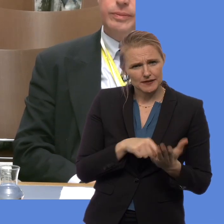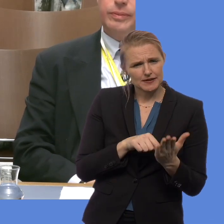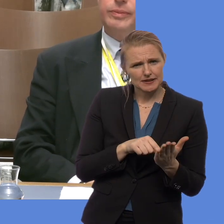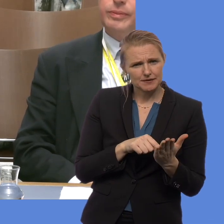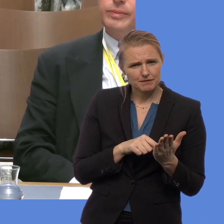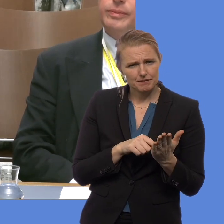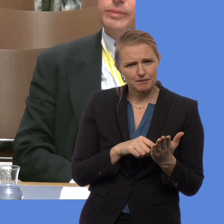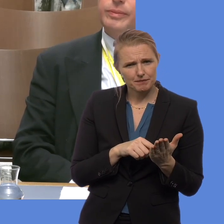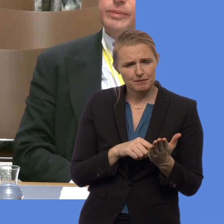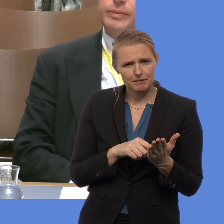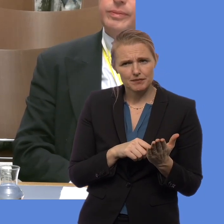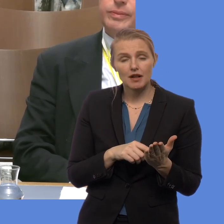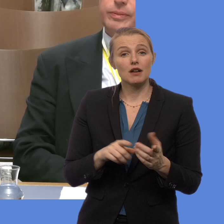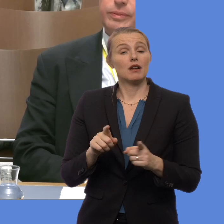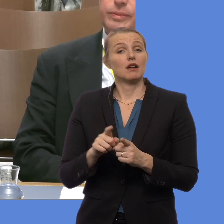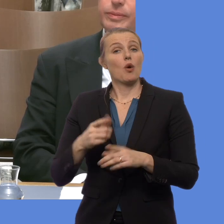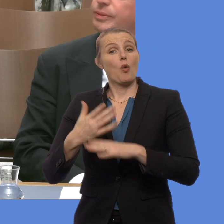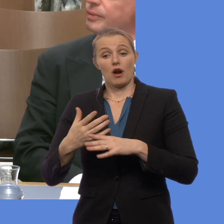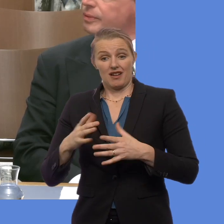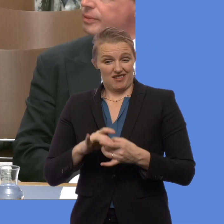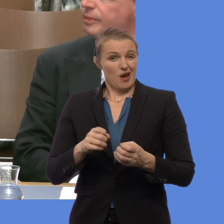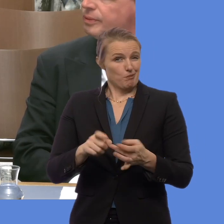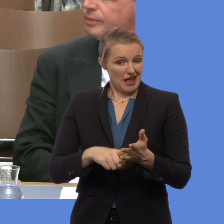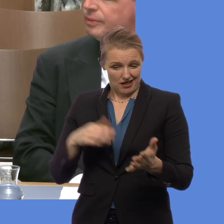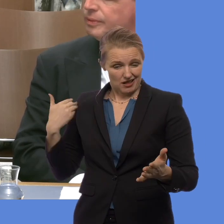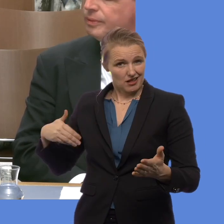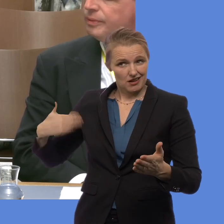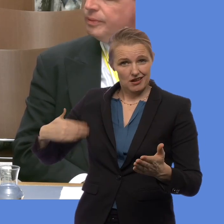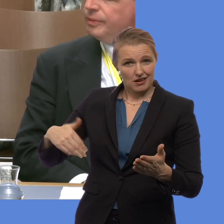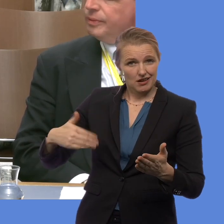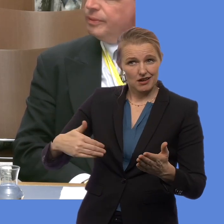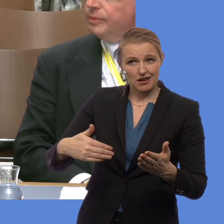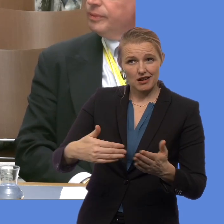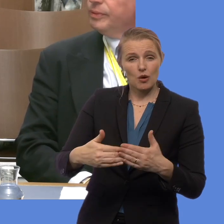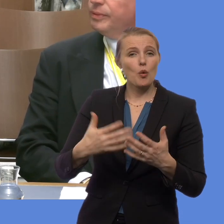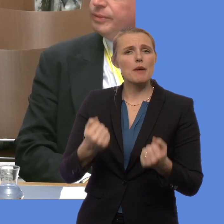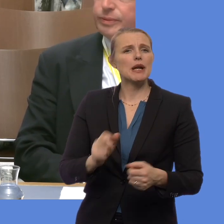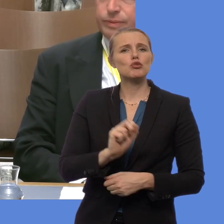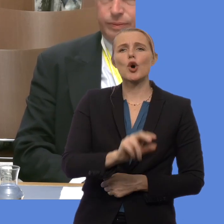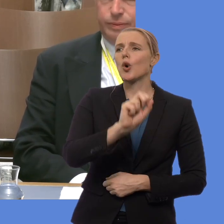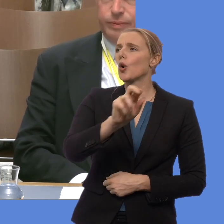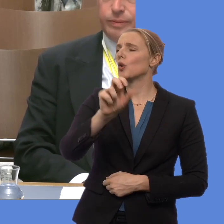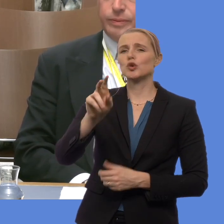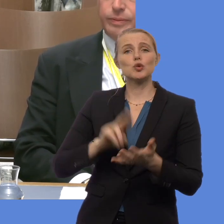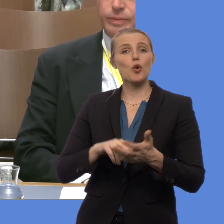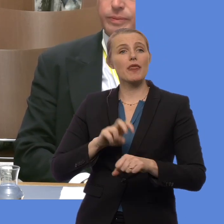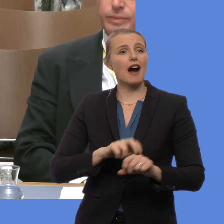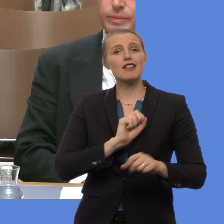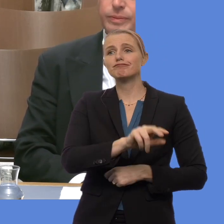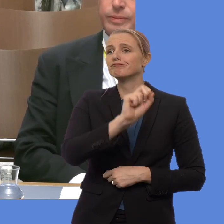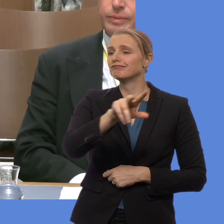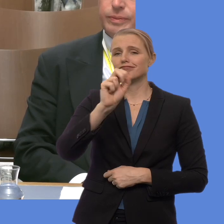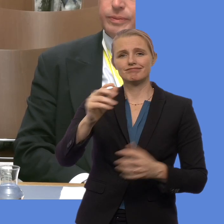as work on the bill has evolved, we have run a series of roadshows throughout Northern Ireland. We